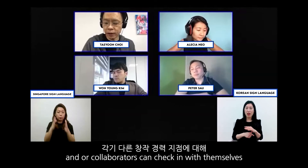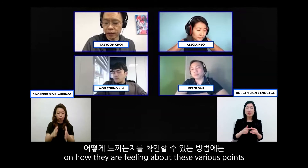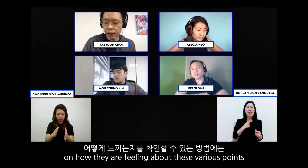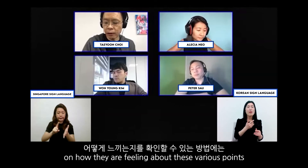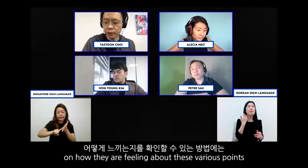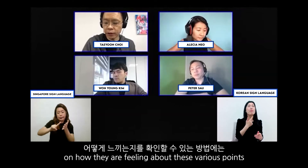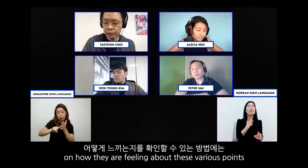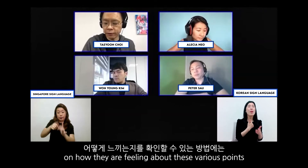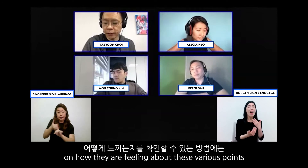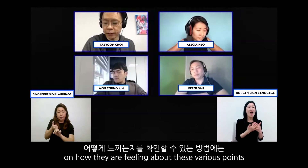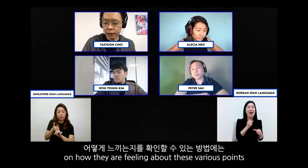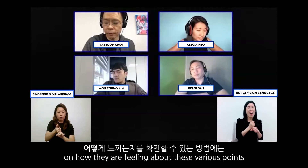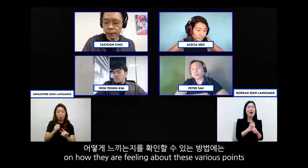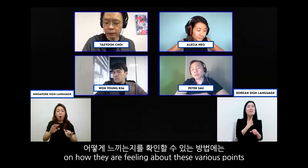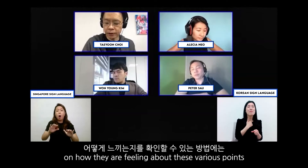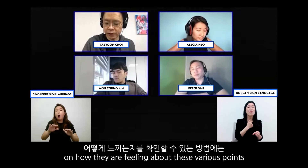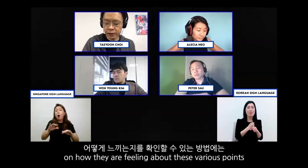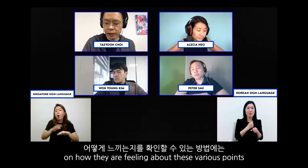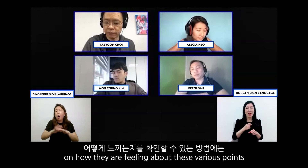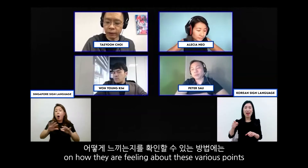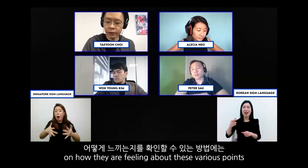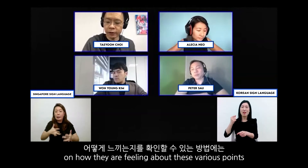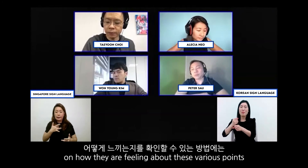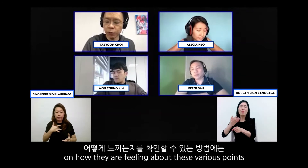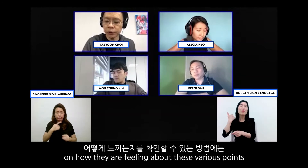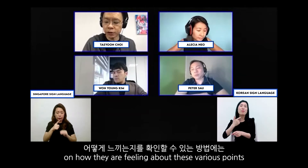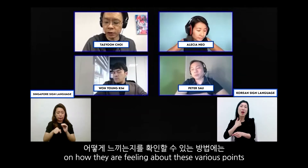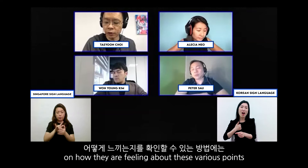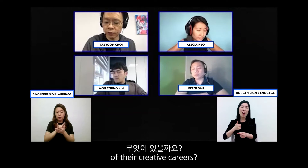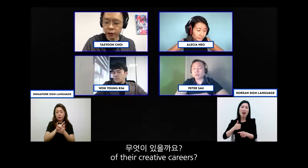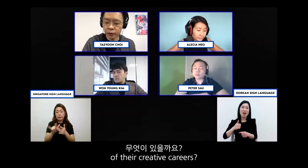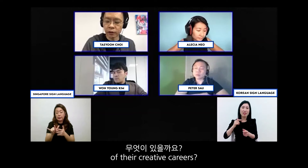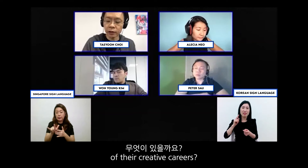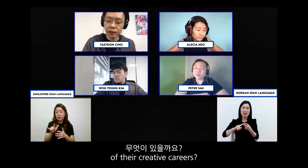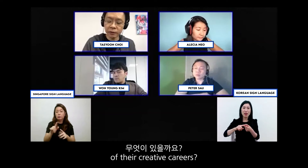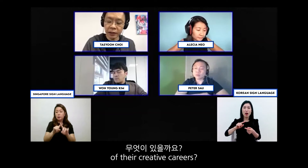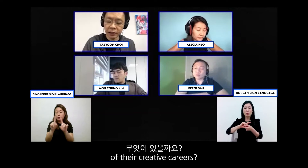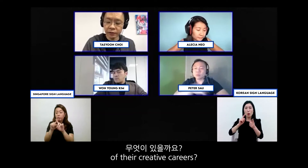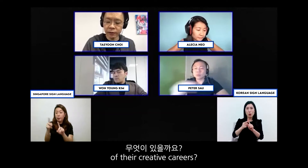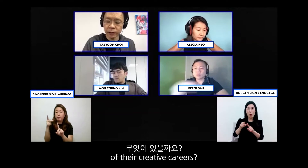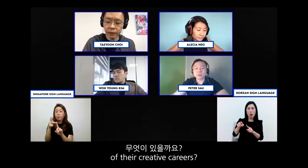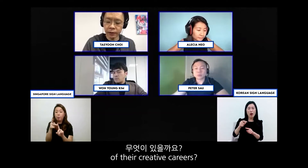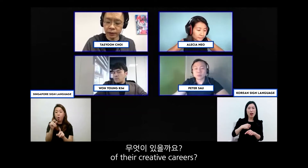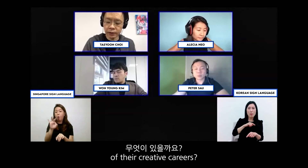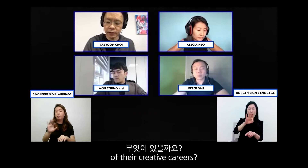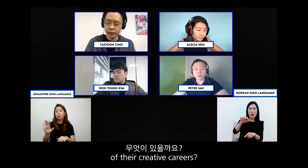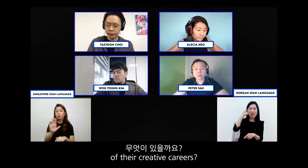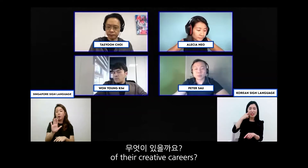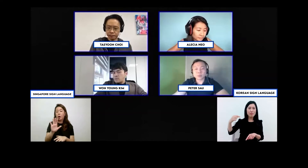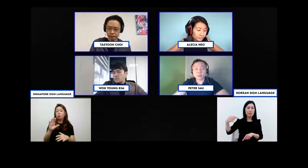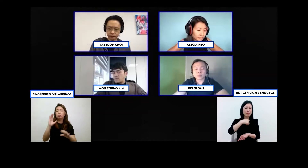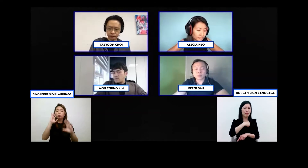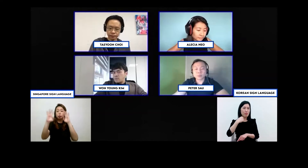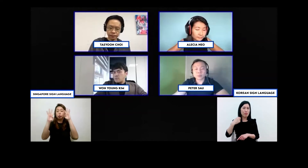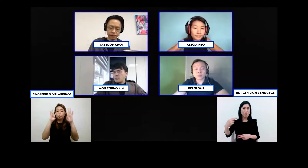themselves on how they are feeling about this at various points of their creative careers?